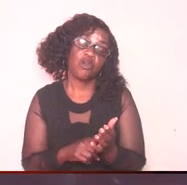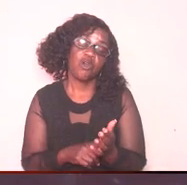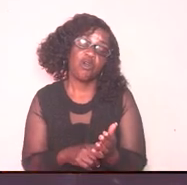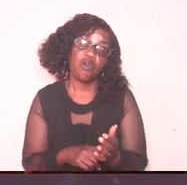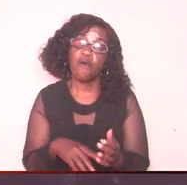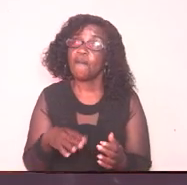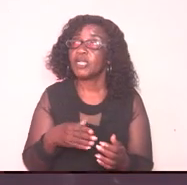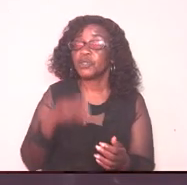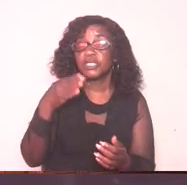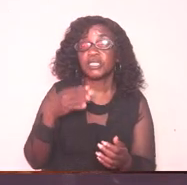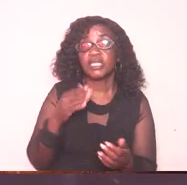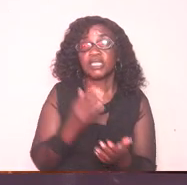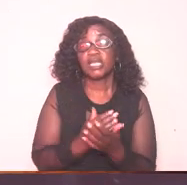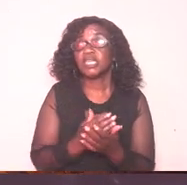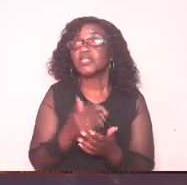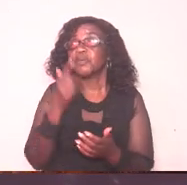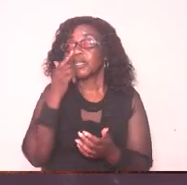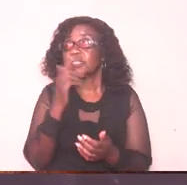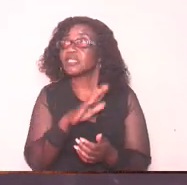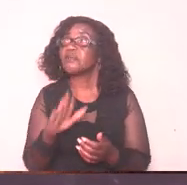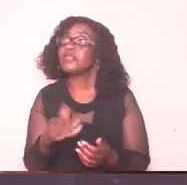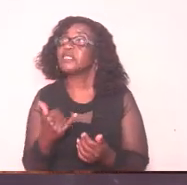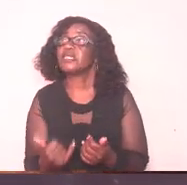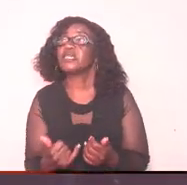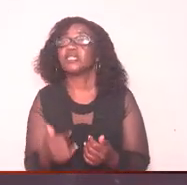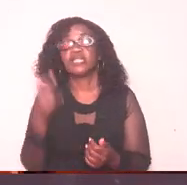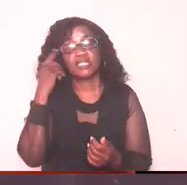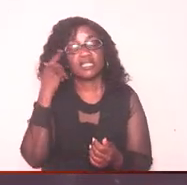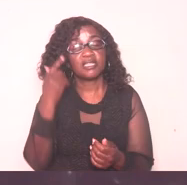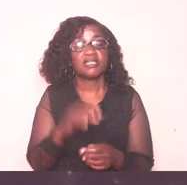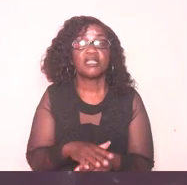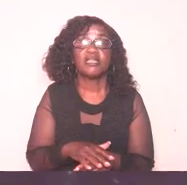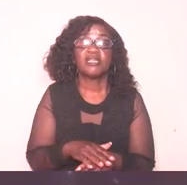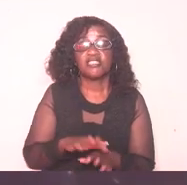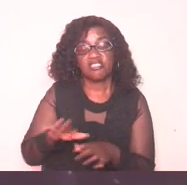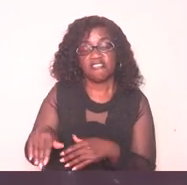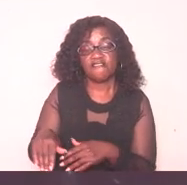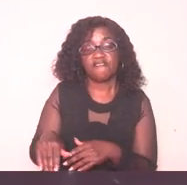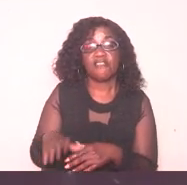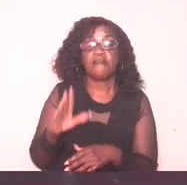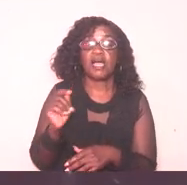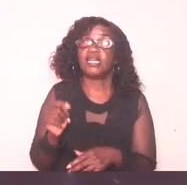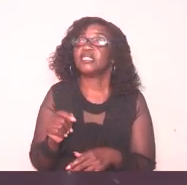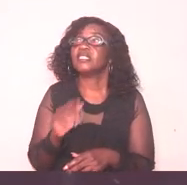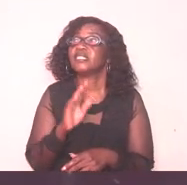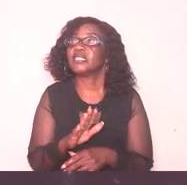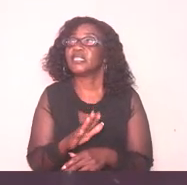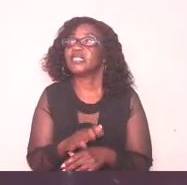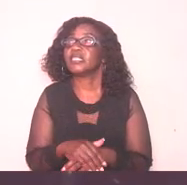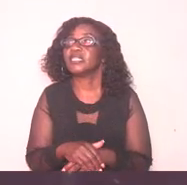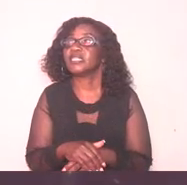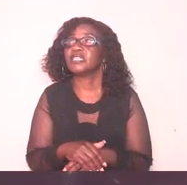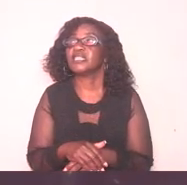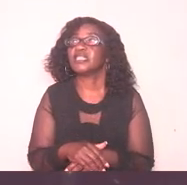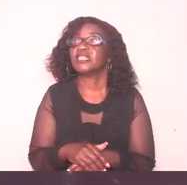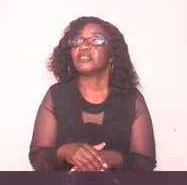young age, so people should start having sex just because they feel like it, we think they ignore the number of circumstances that actually exist in order to, for us to determine